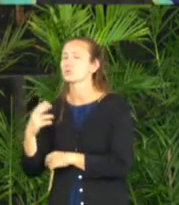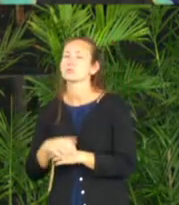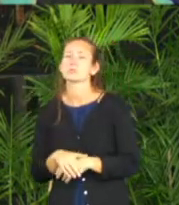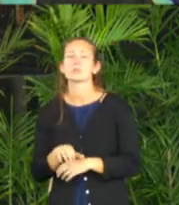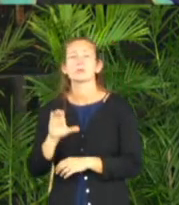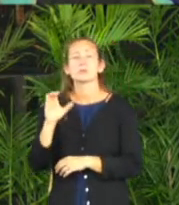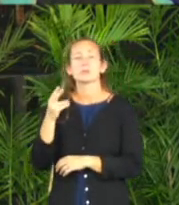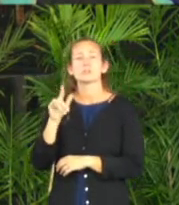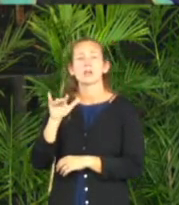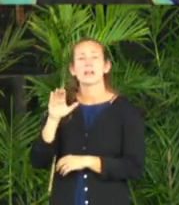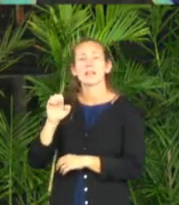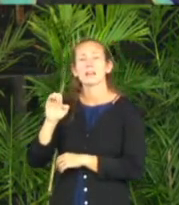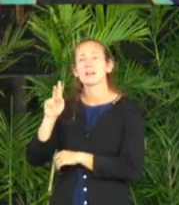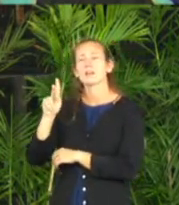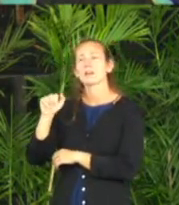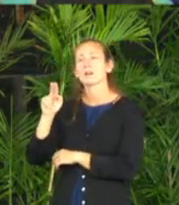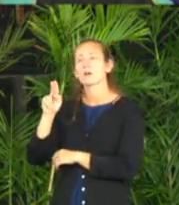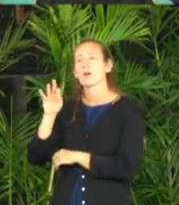Cheyenne Koth,